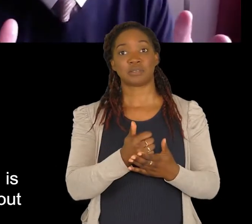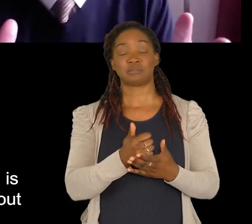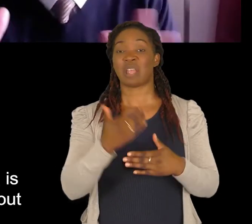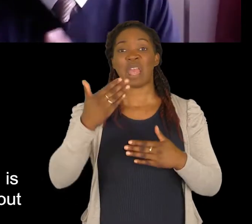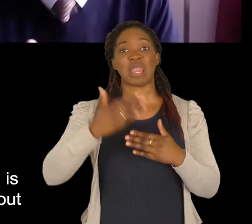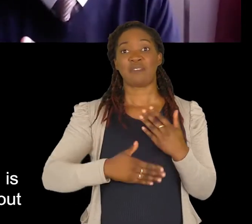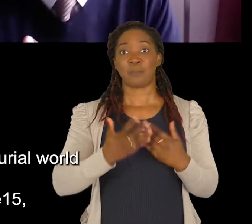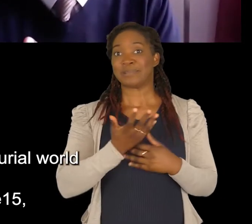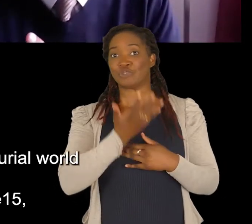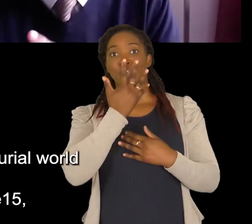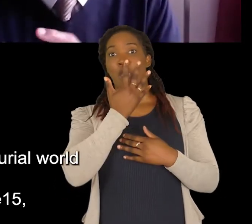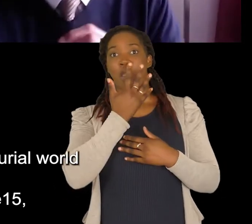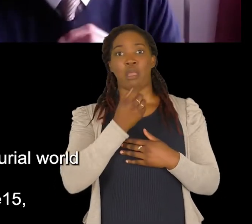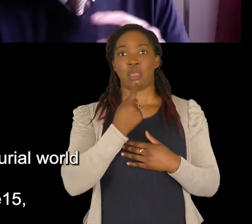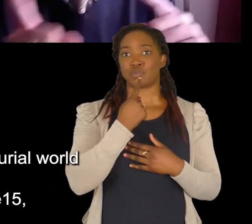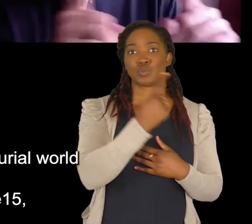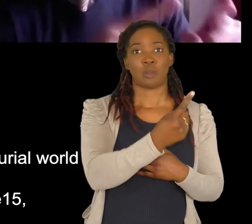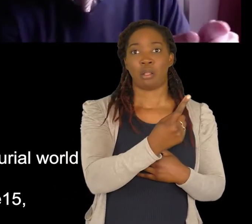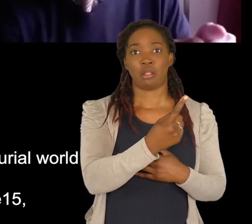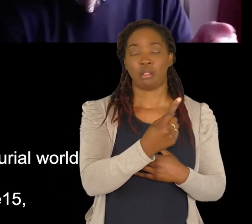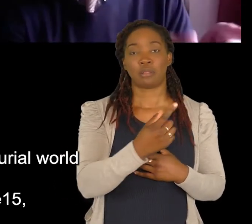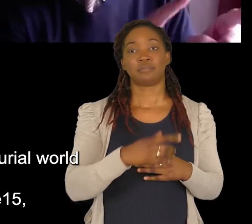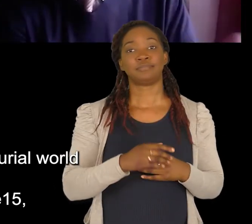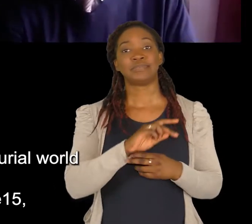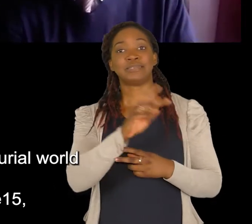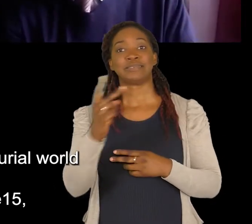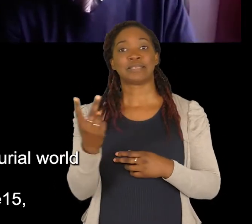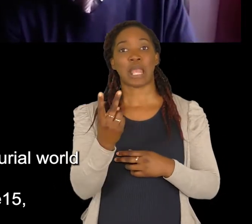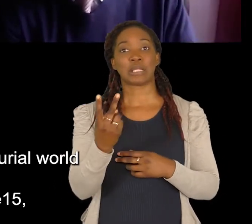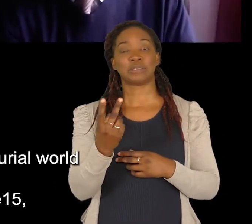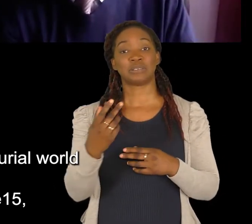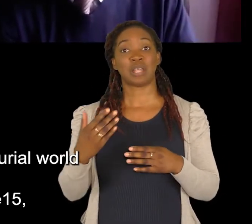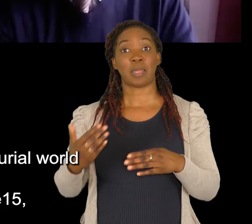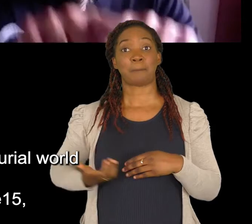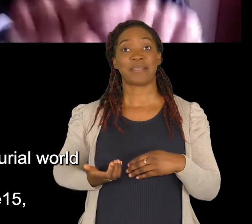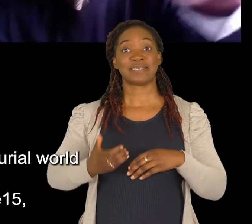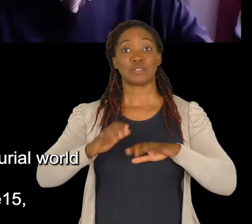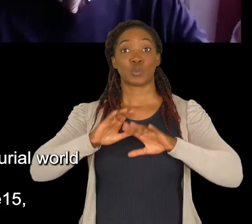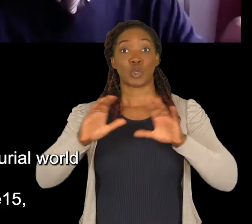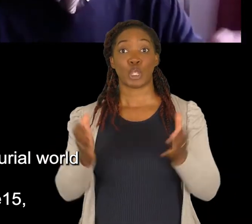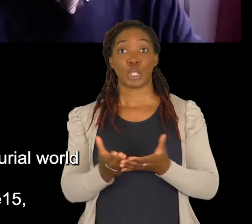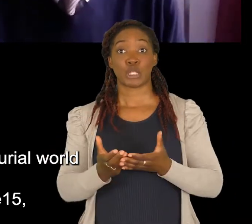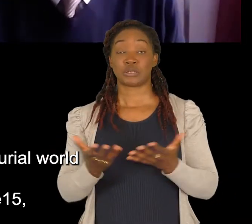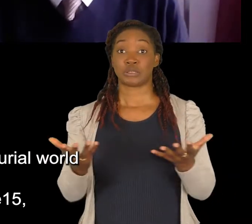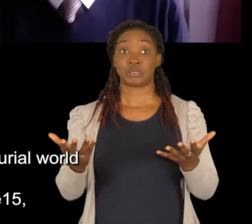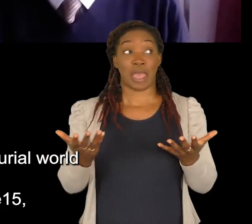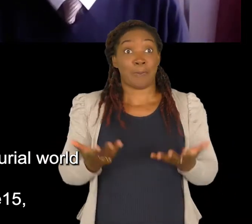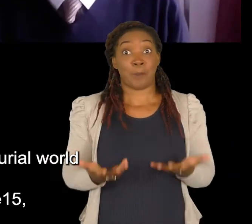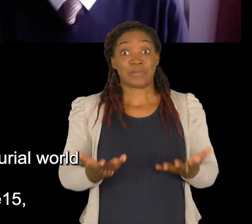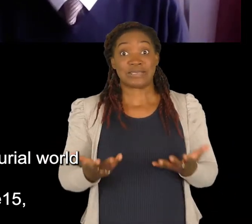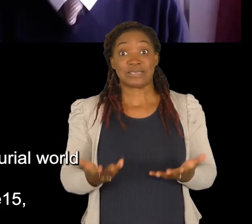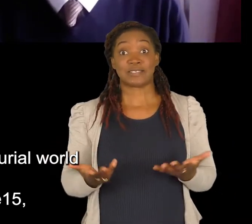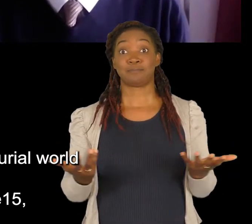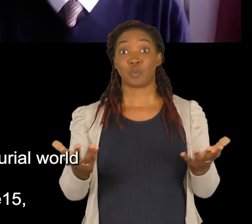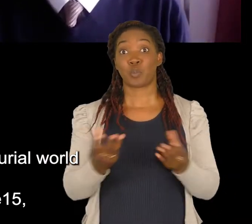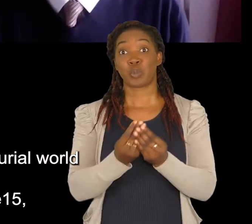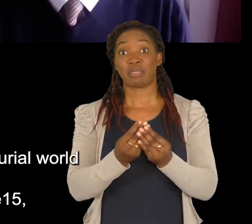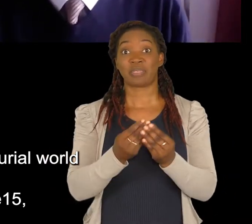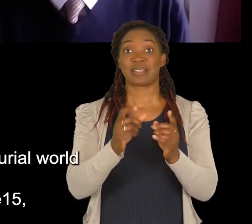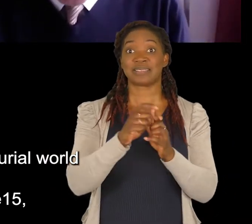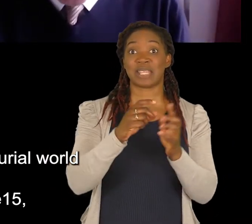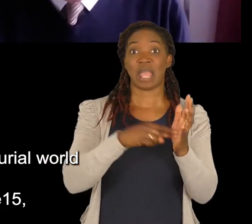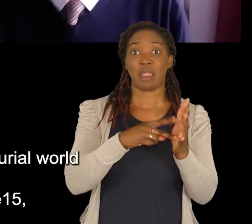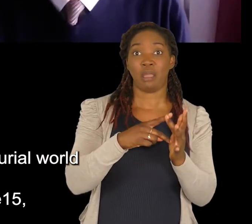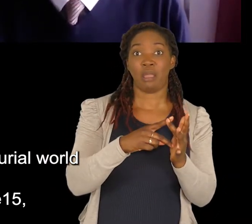never be reluctant to talk about disability. And the second thing is in the entrepreneurial world, especially in the current climate that we're living in with